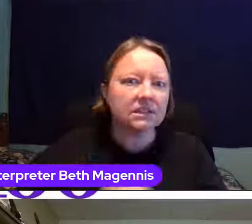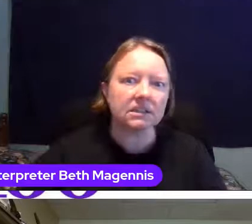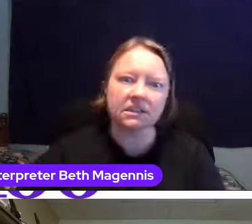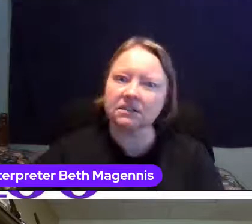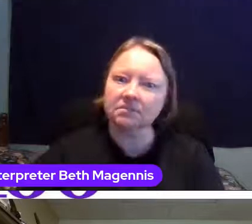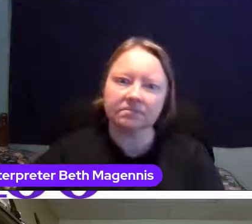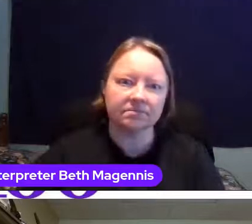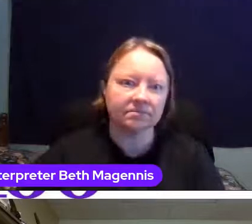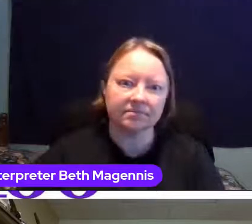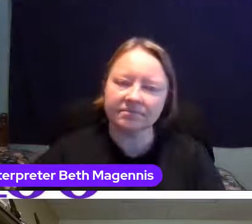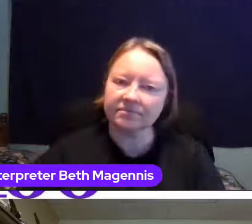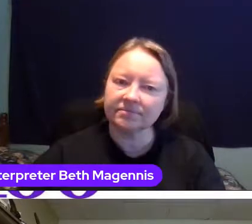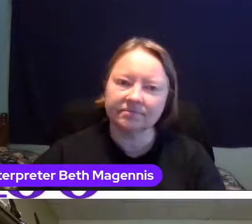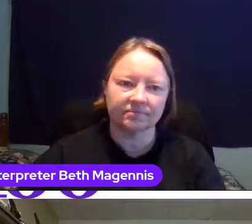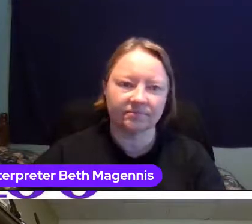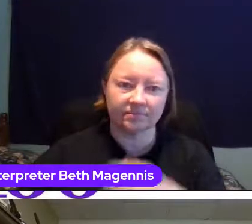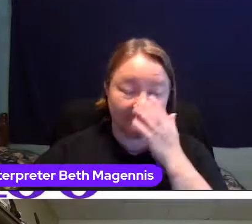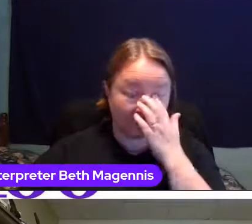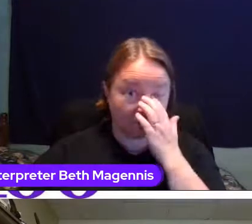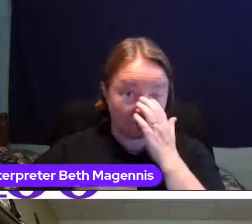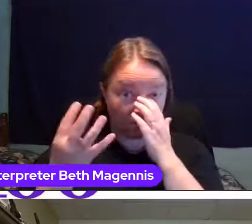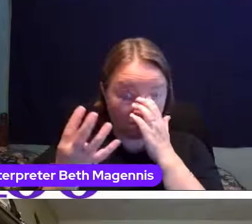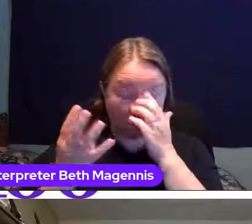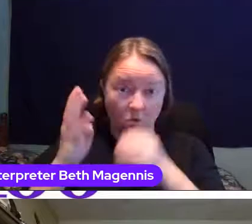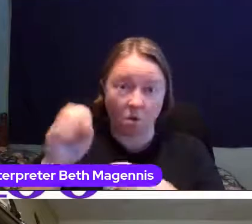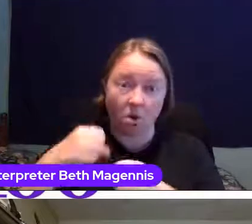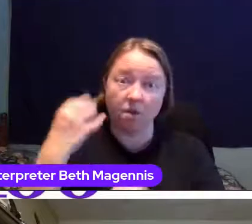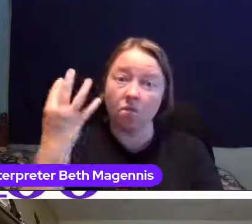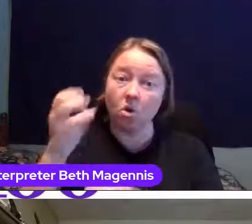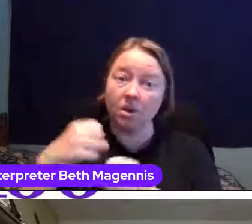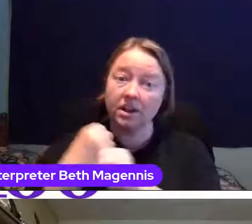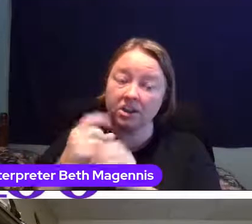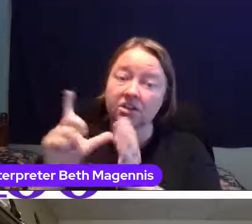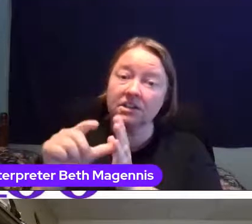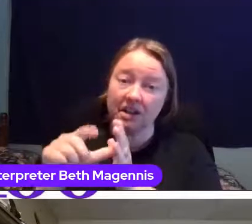repairs. It's been 4 years later.